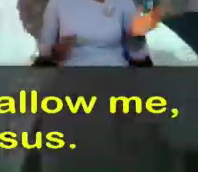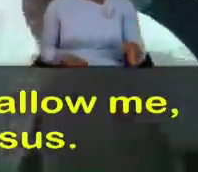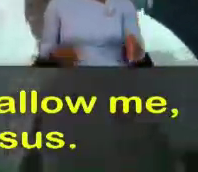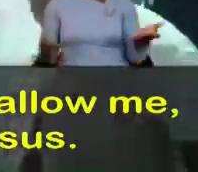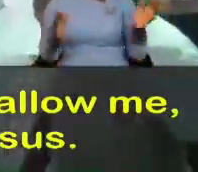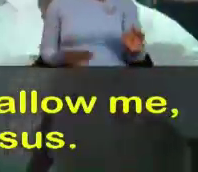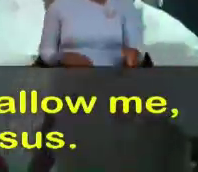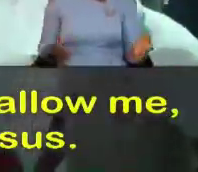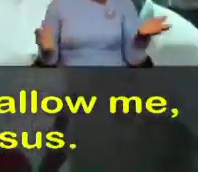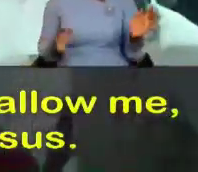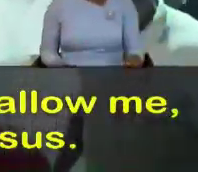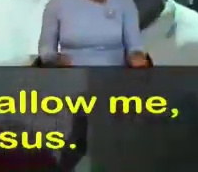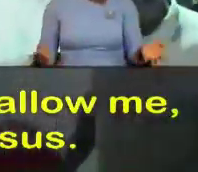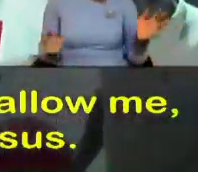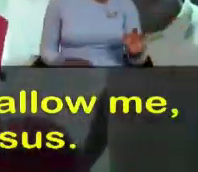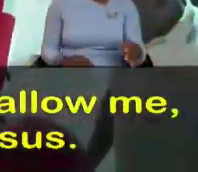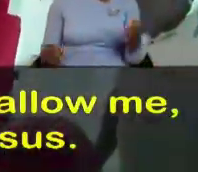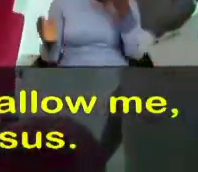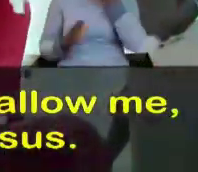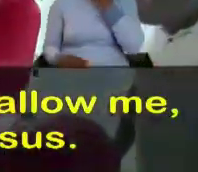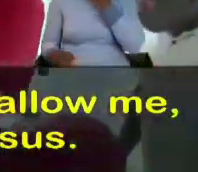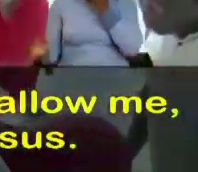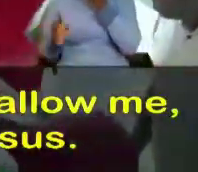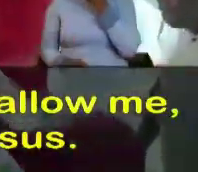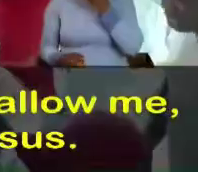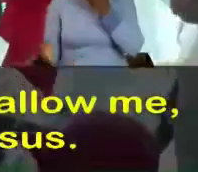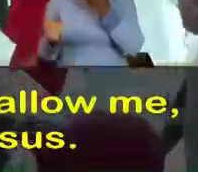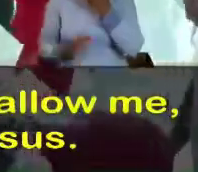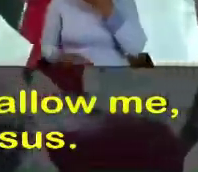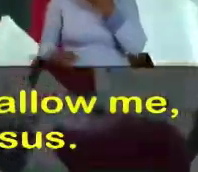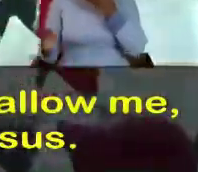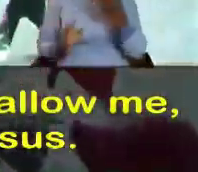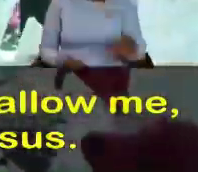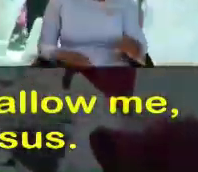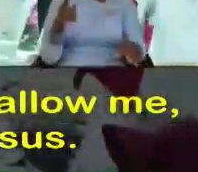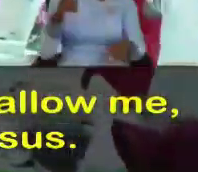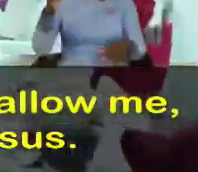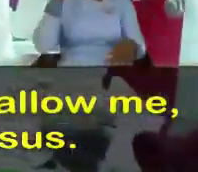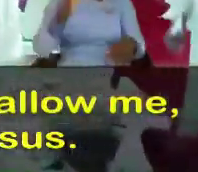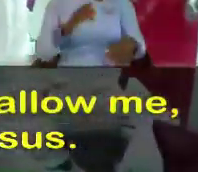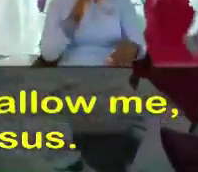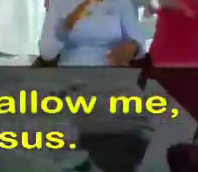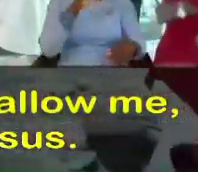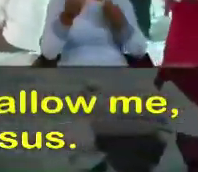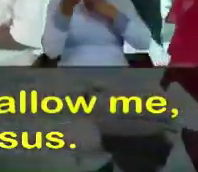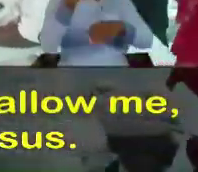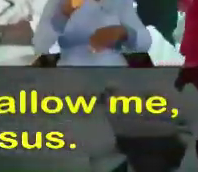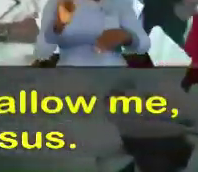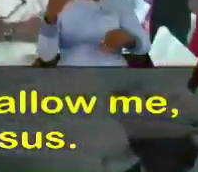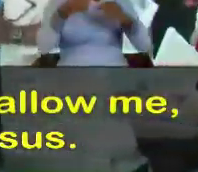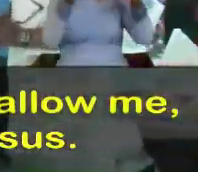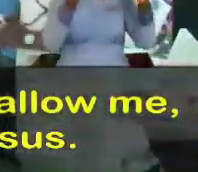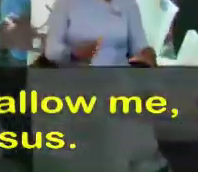You shall not be swallowed. In the name of Jesus. Ni oruko Jesu.